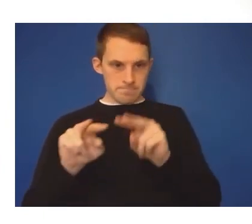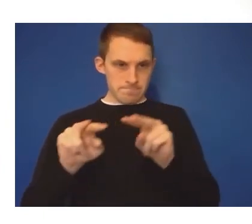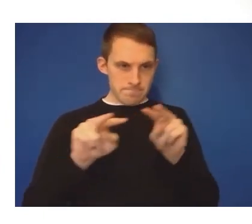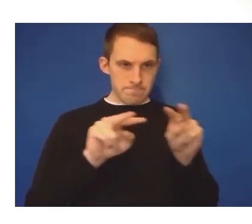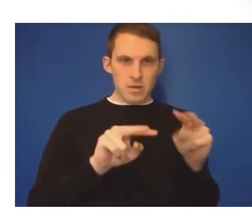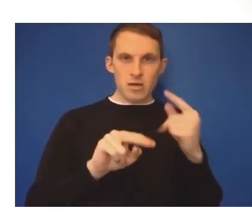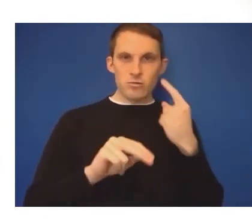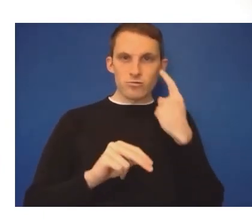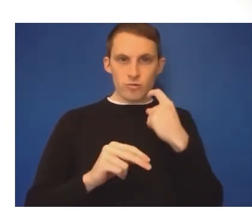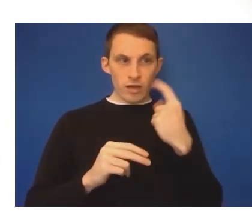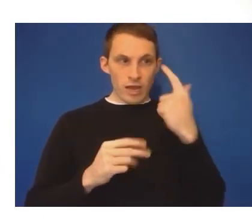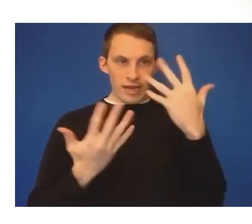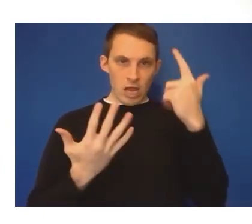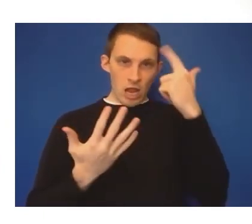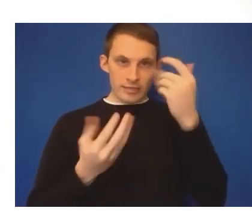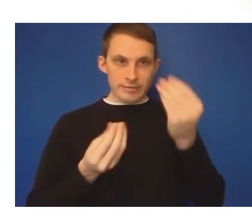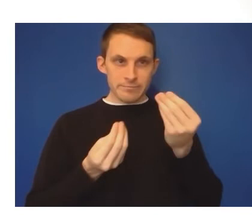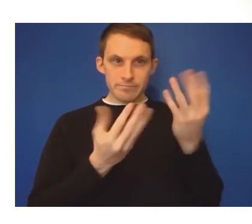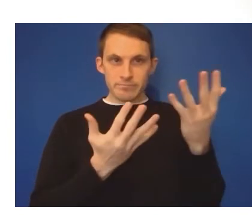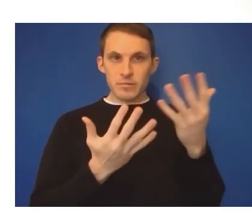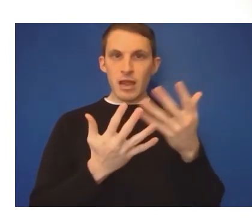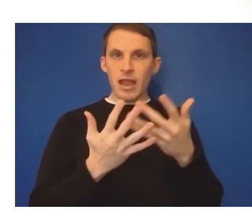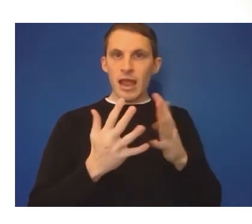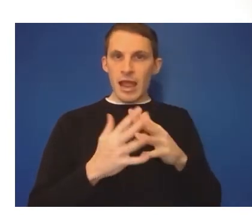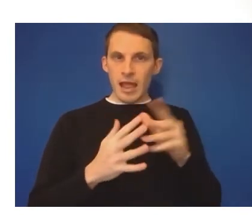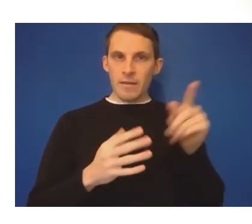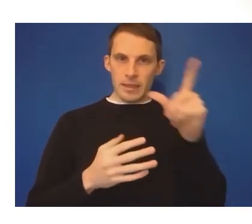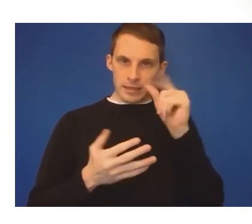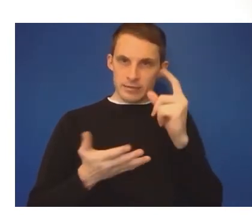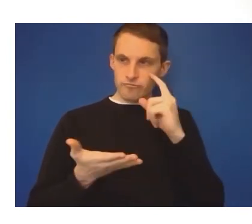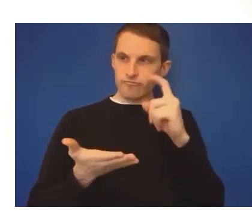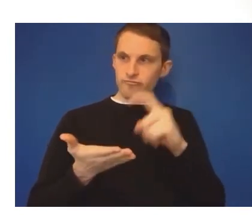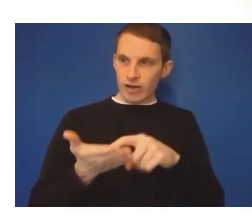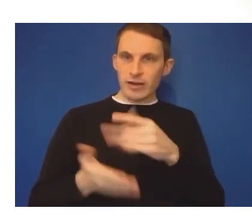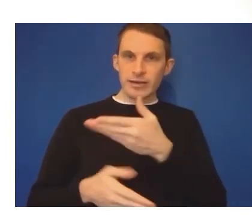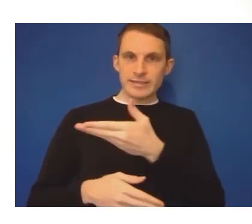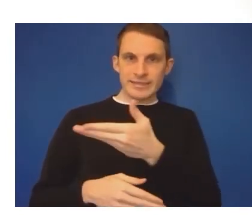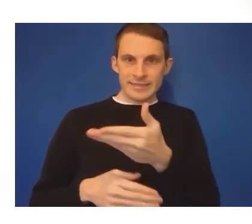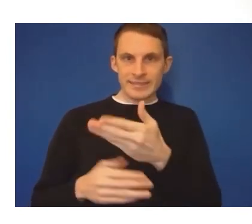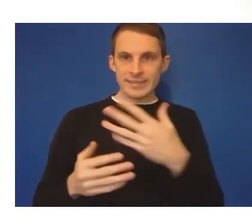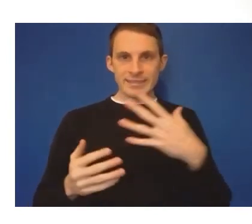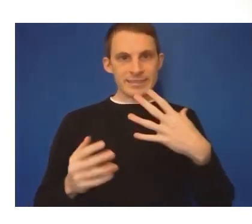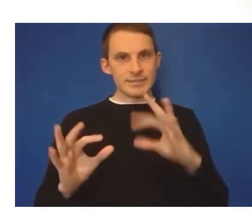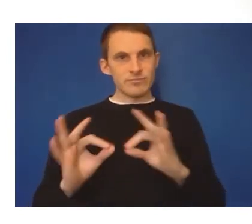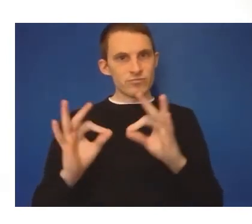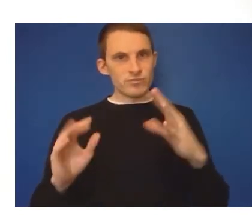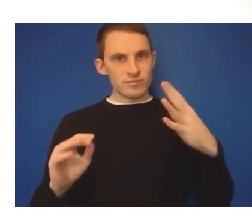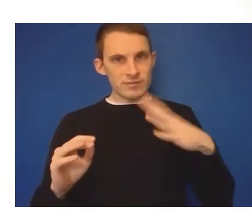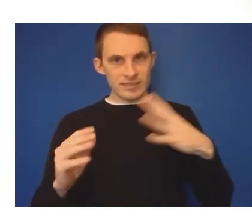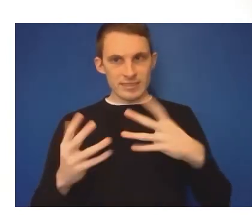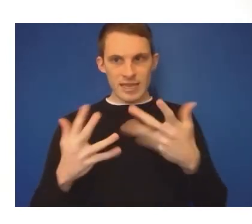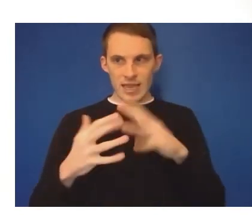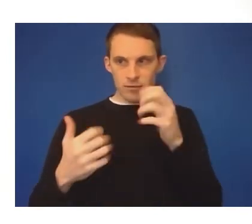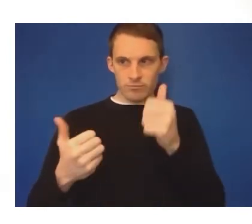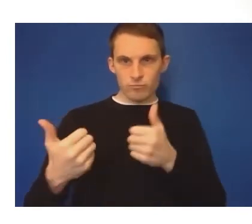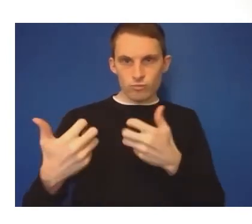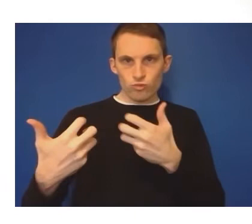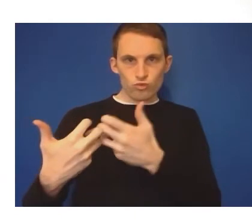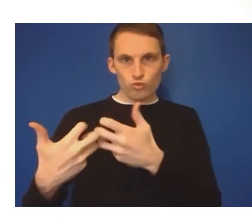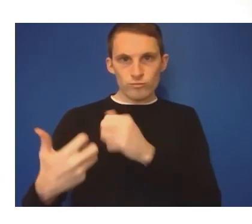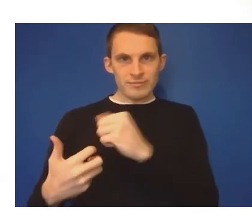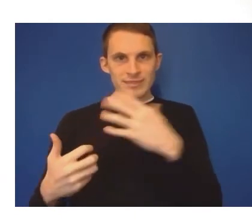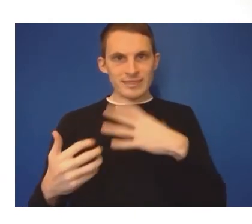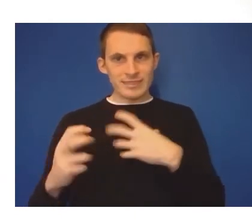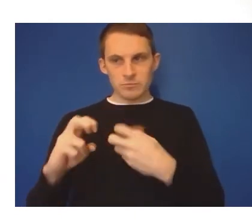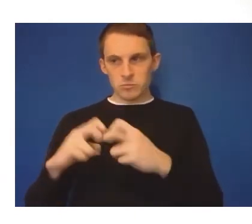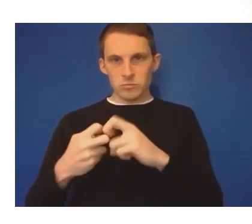facilitating support for cognitive disability at different stages of transactions. And so this was much more concerned